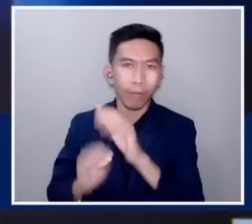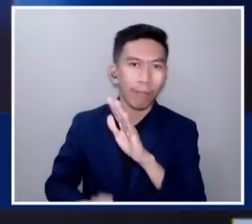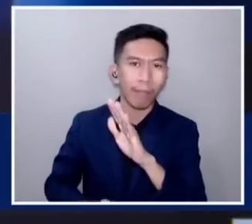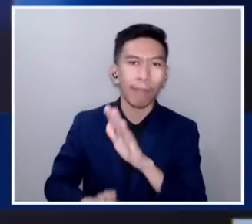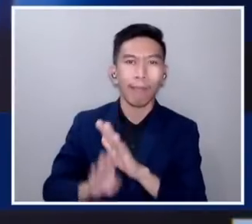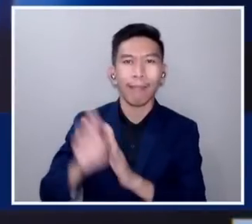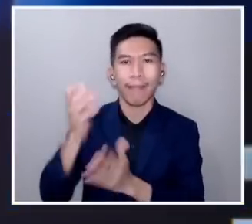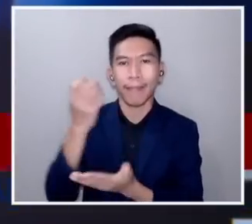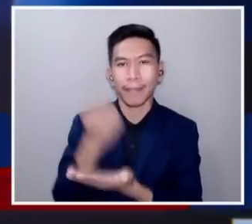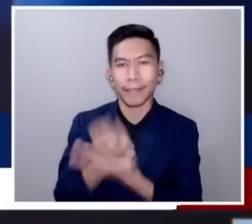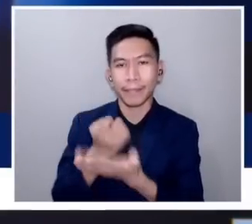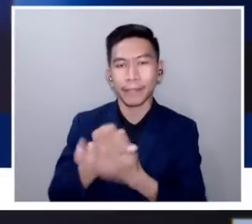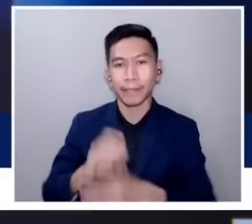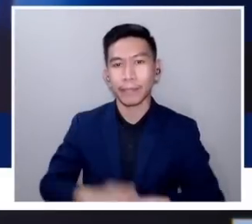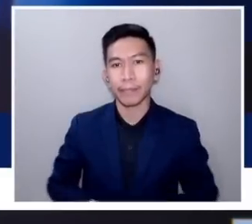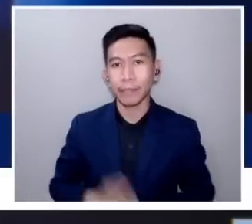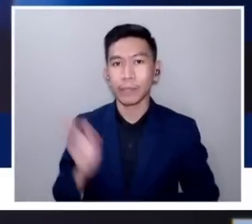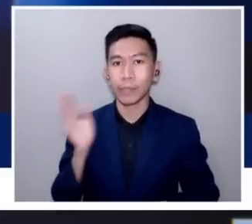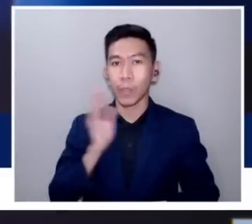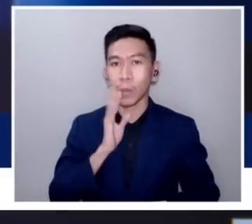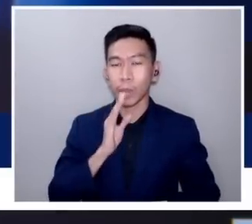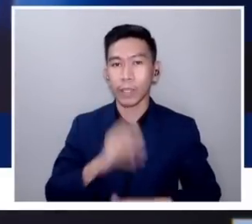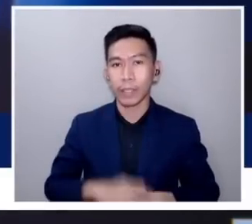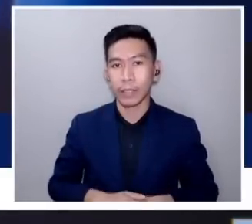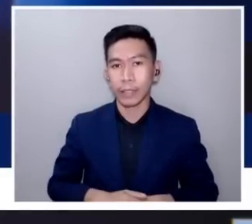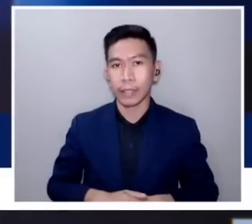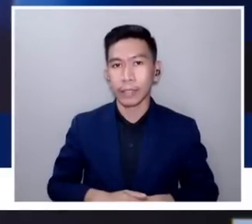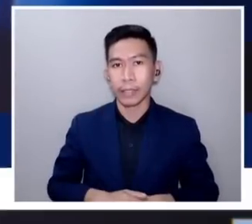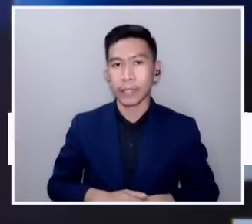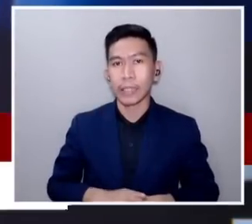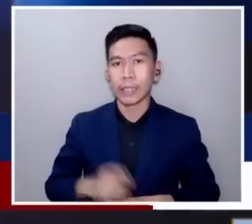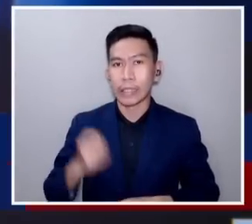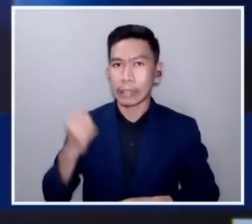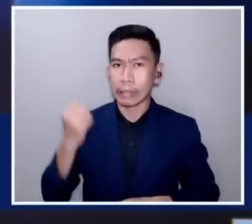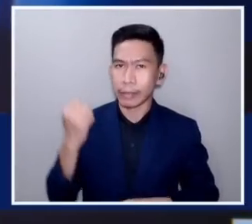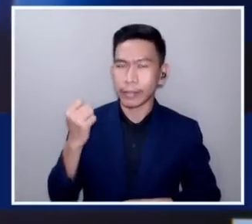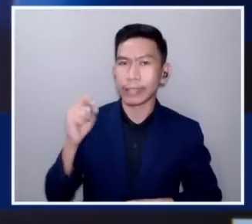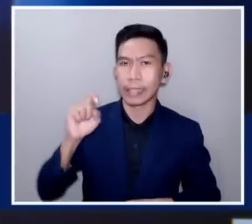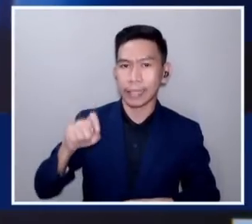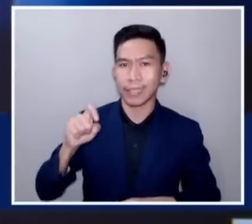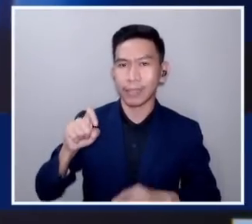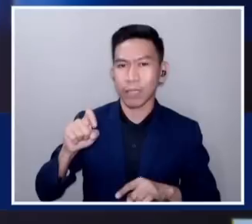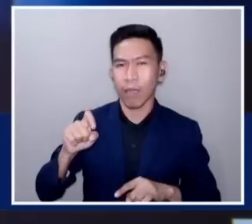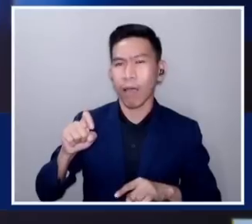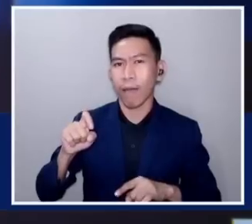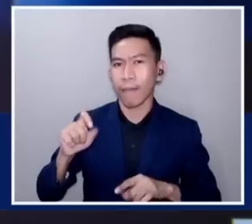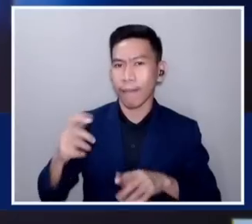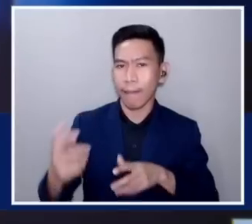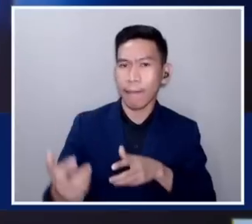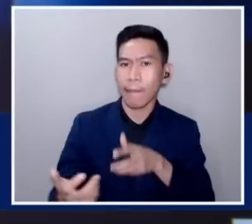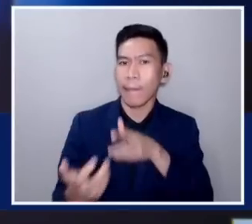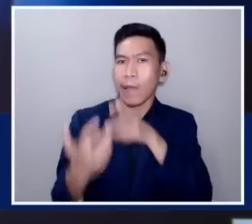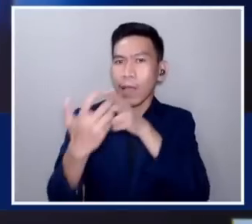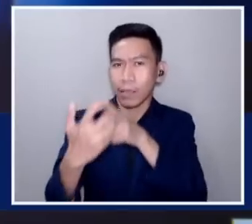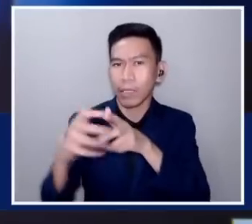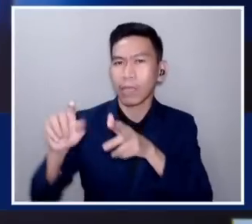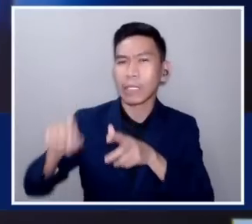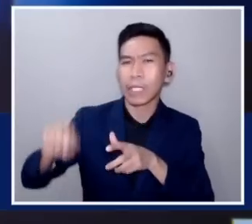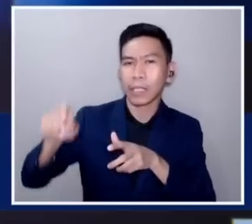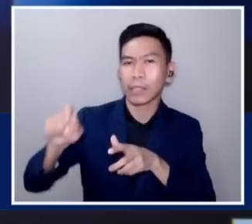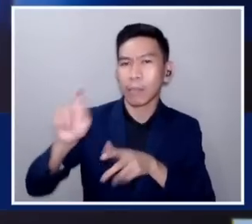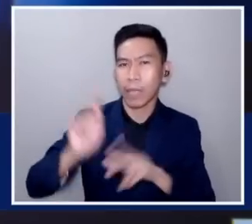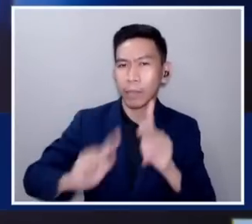We need immediately to satisfy the immediate needs of the people, no?